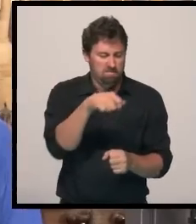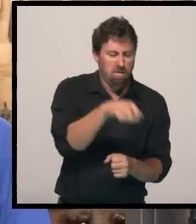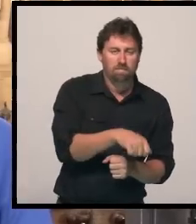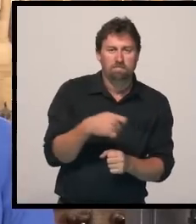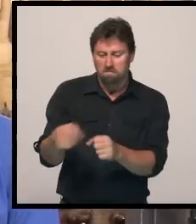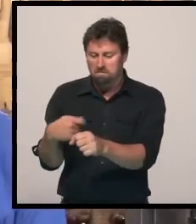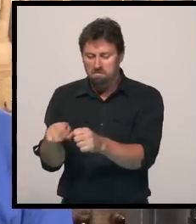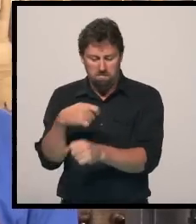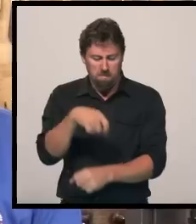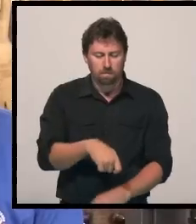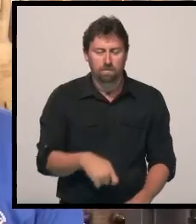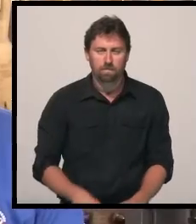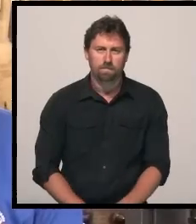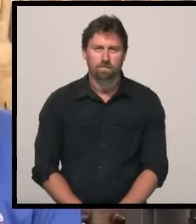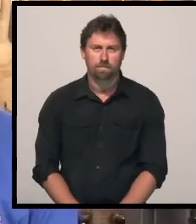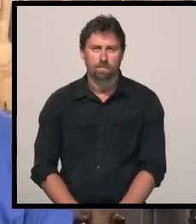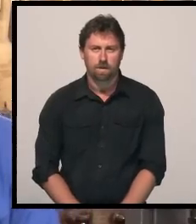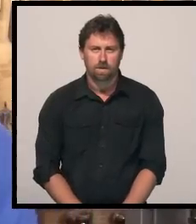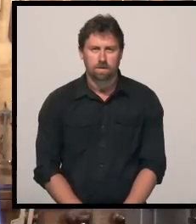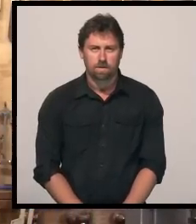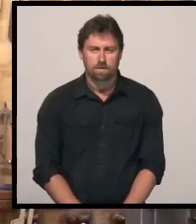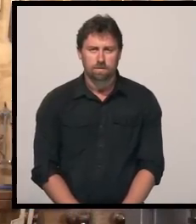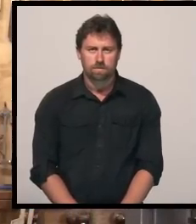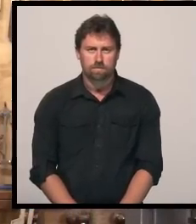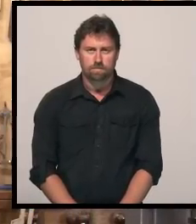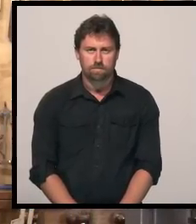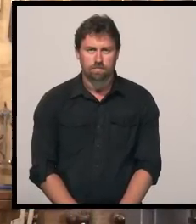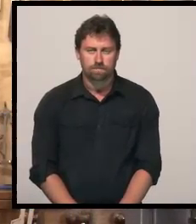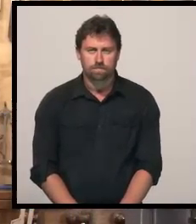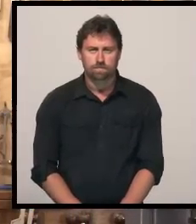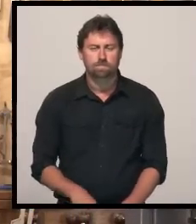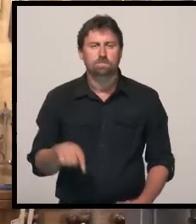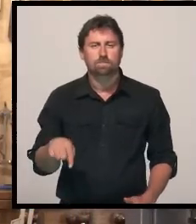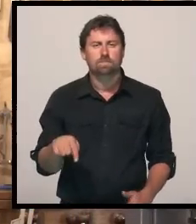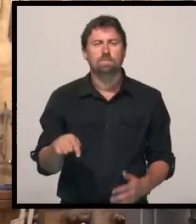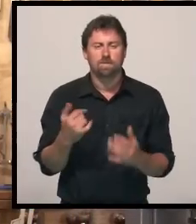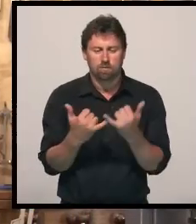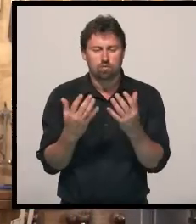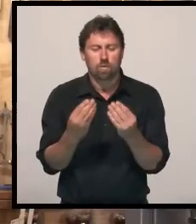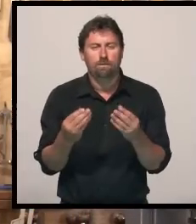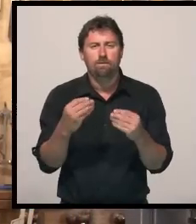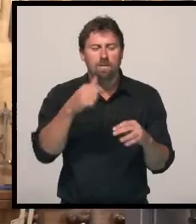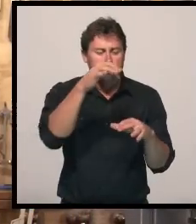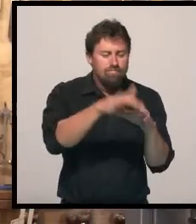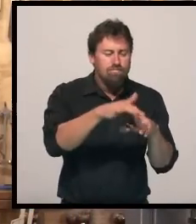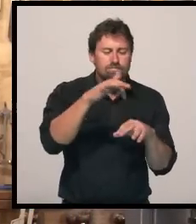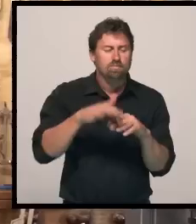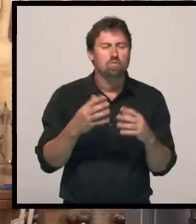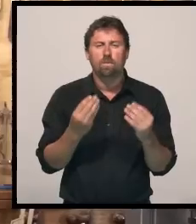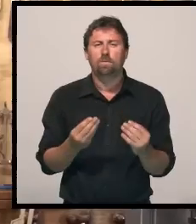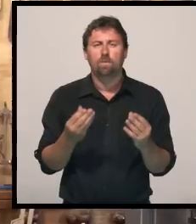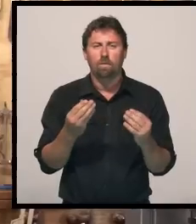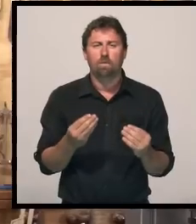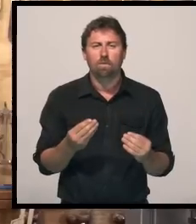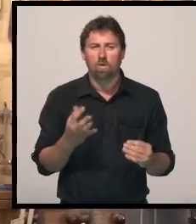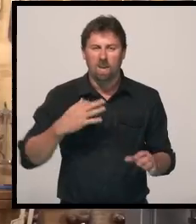Give it to the thread. This cedar I'm going in is very, very soft, so it